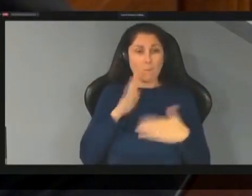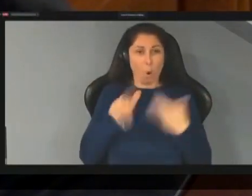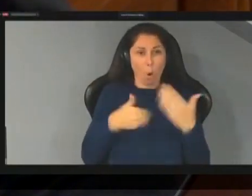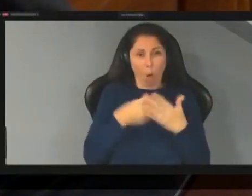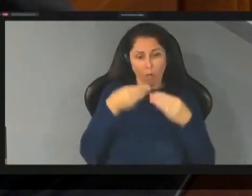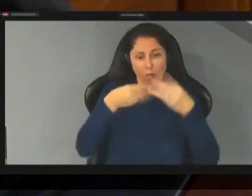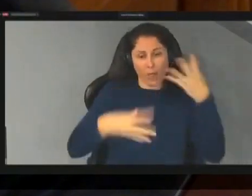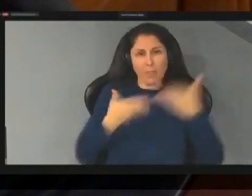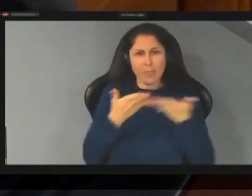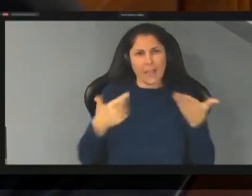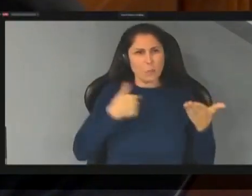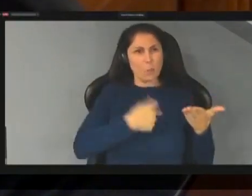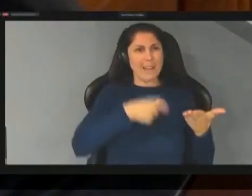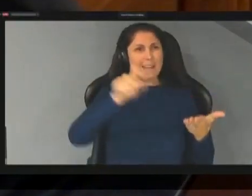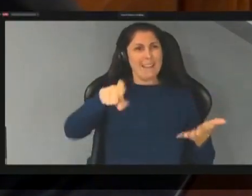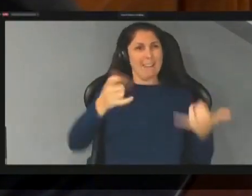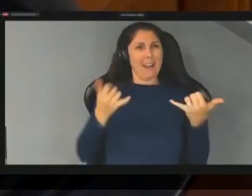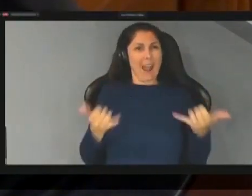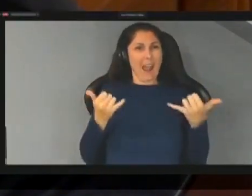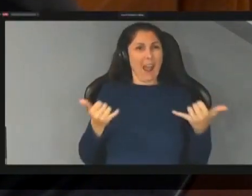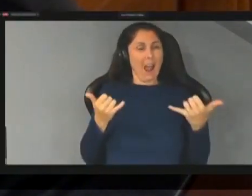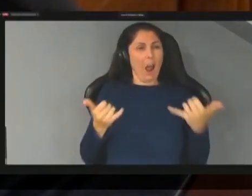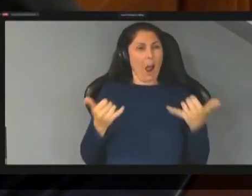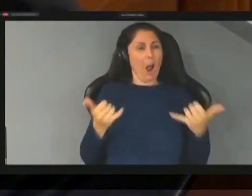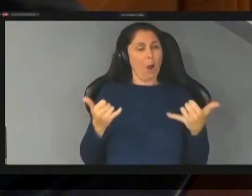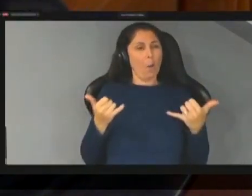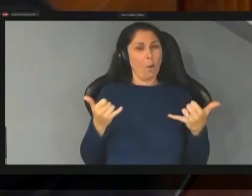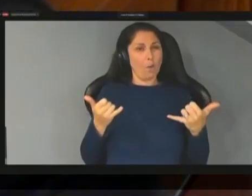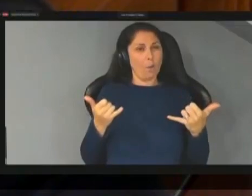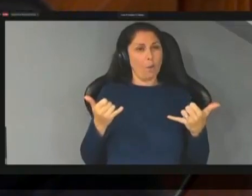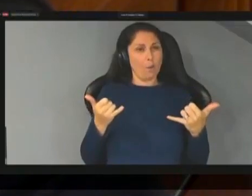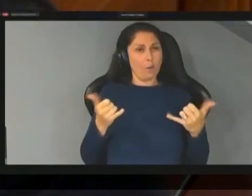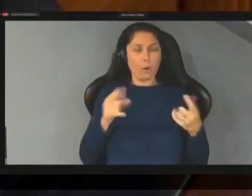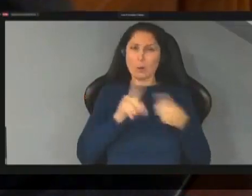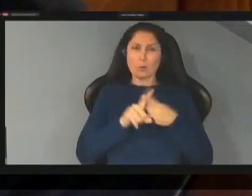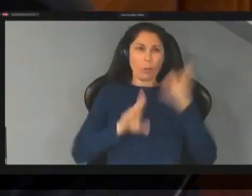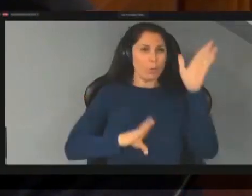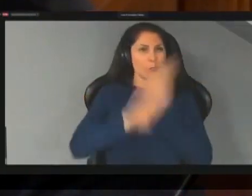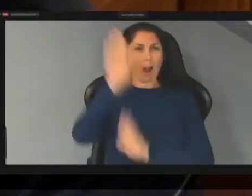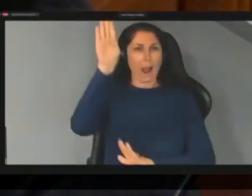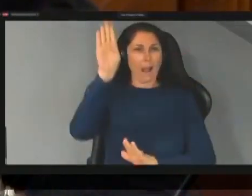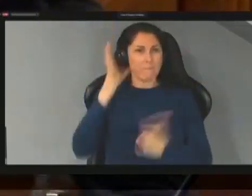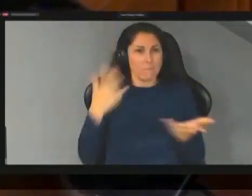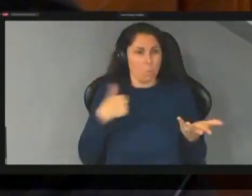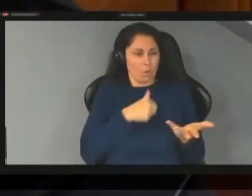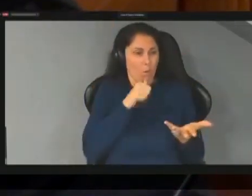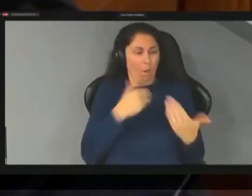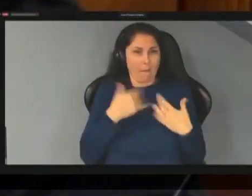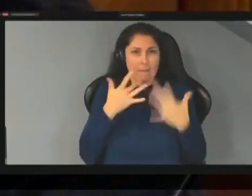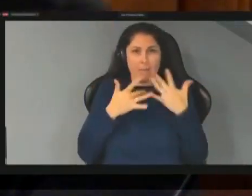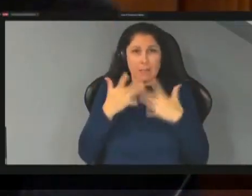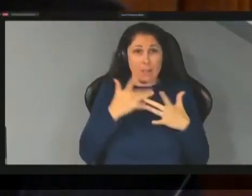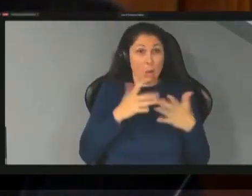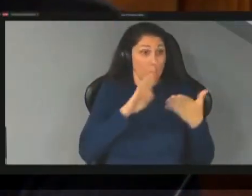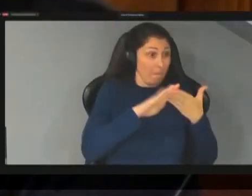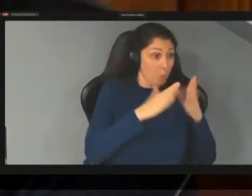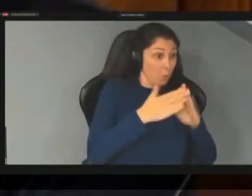need right now in order to thrive, it seems to me, in community and as a